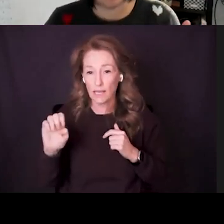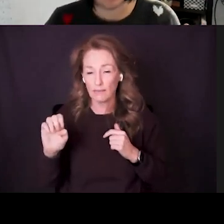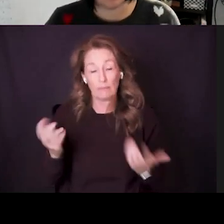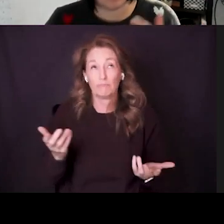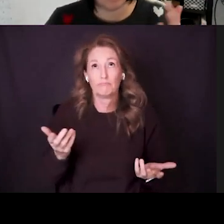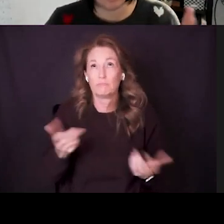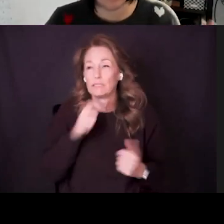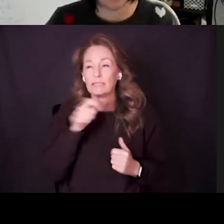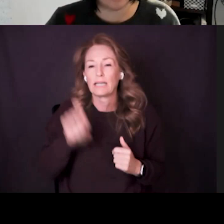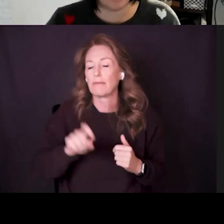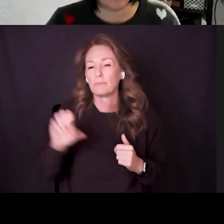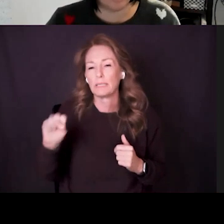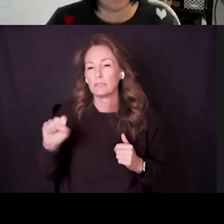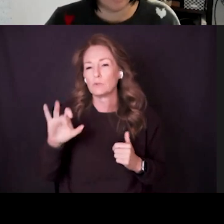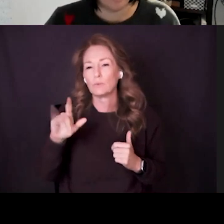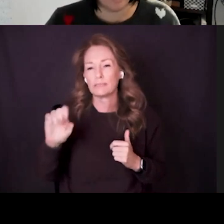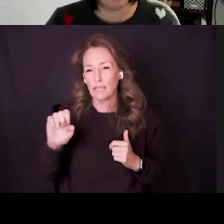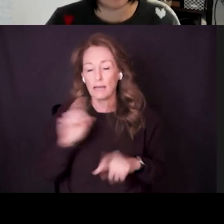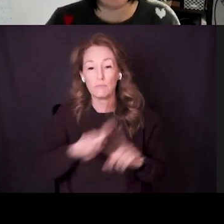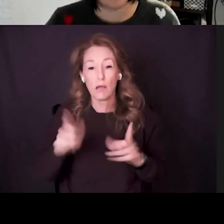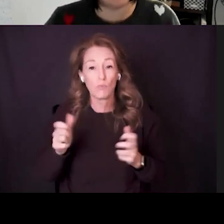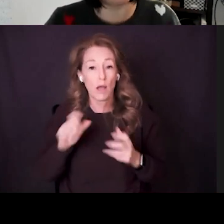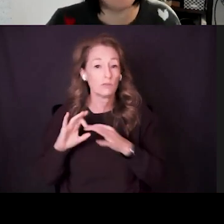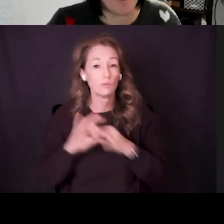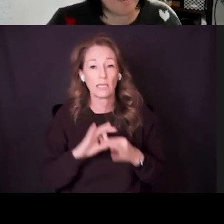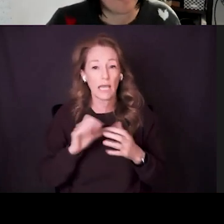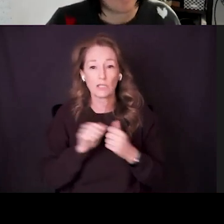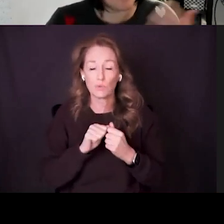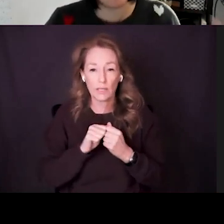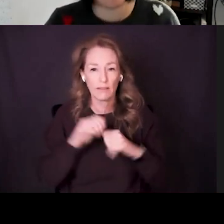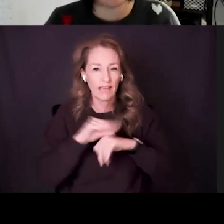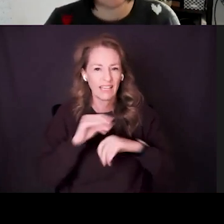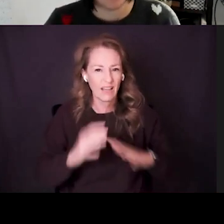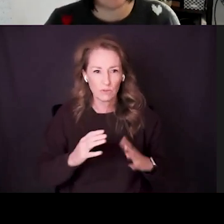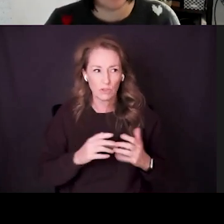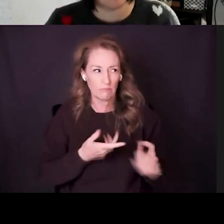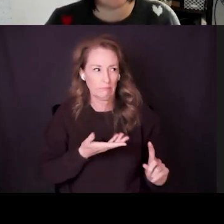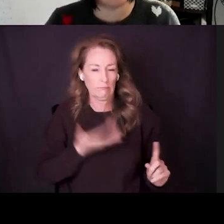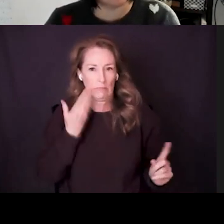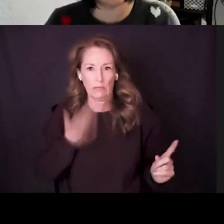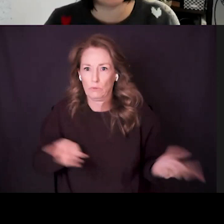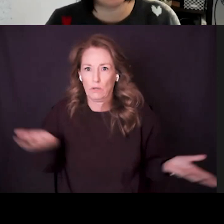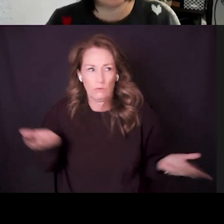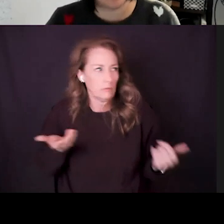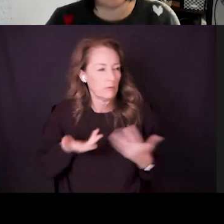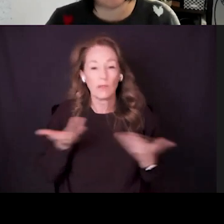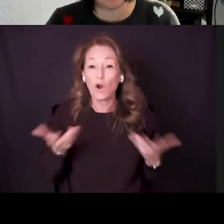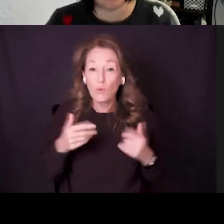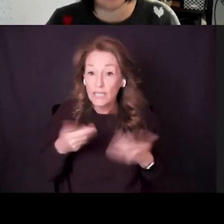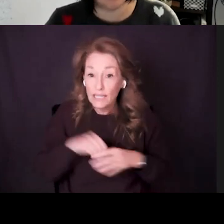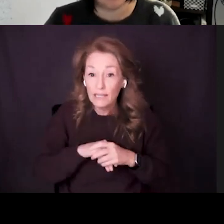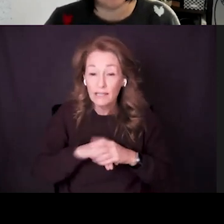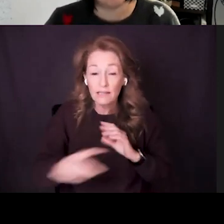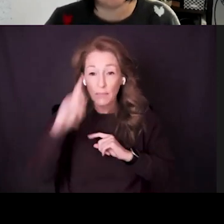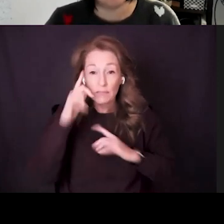about suicide, actually, they just want to connect with a counselor that they don't know because they're already in the behavioral health department. This is a great